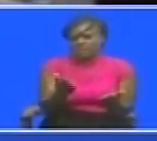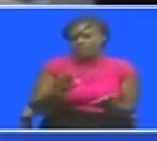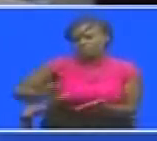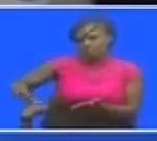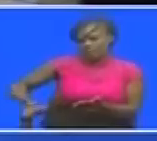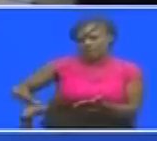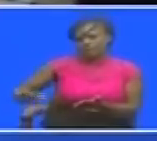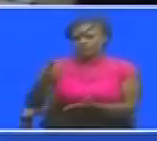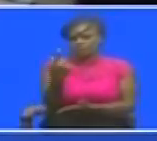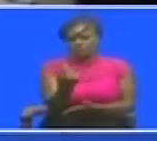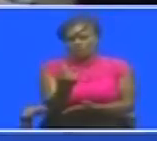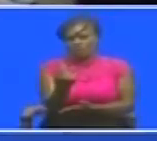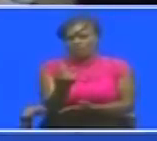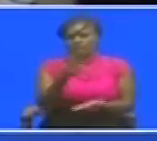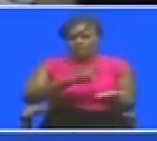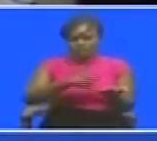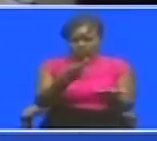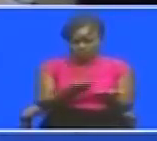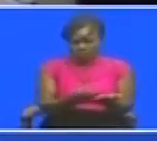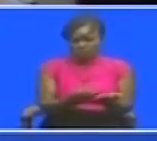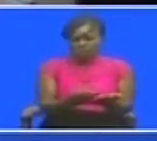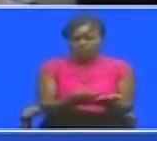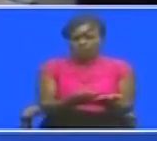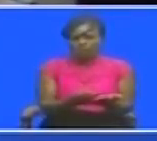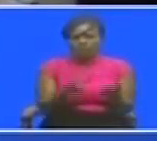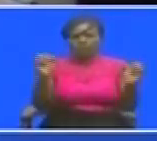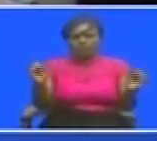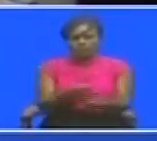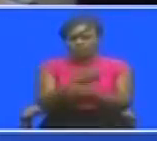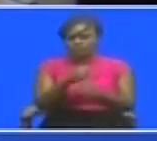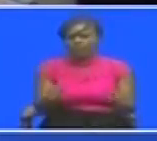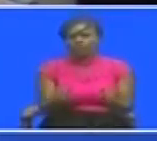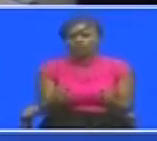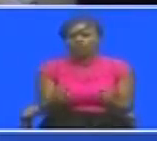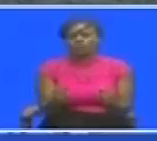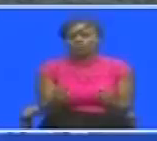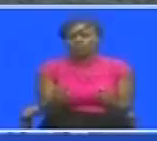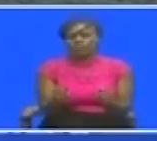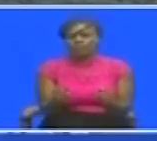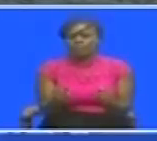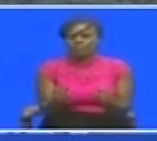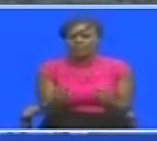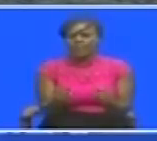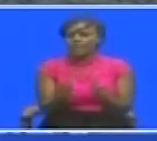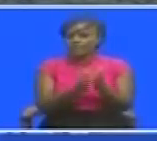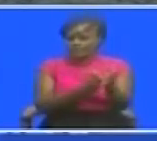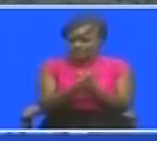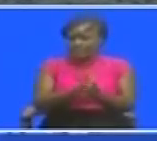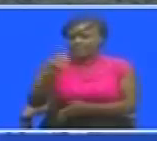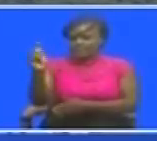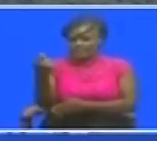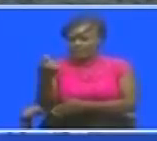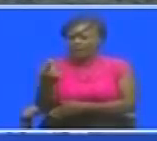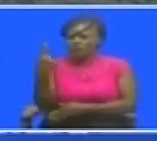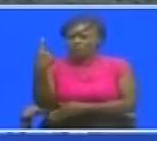but the resources are finite, so you cannot put in place all the projects at the same time. Interestingly, Kenya still